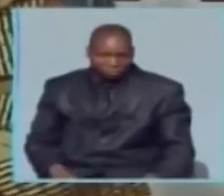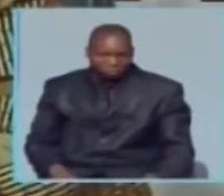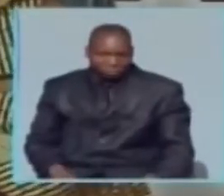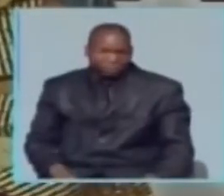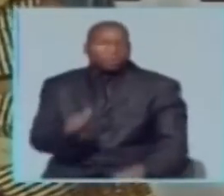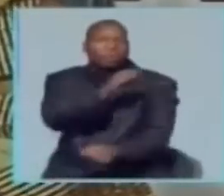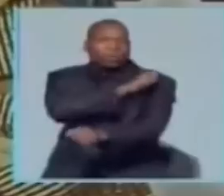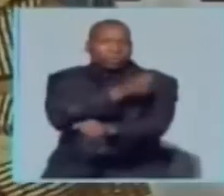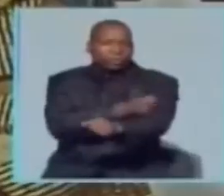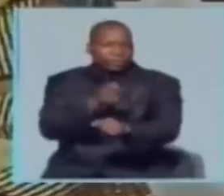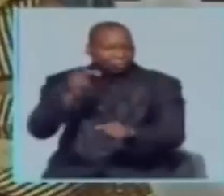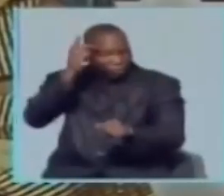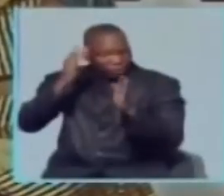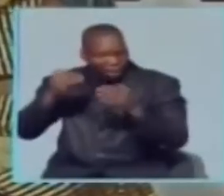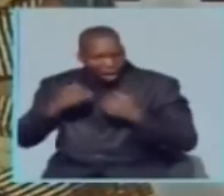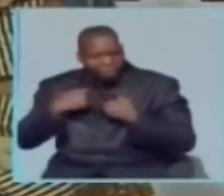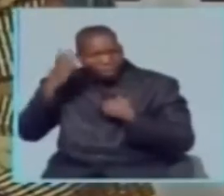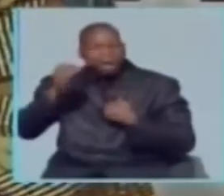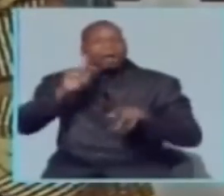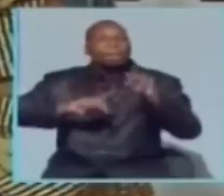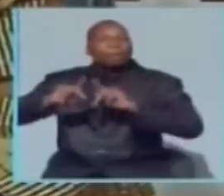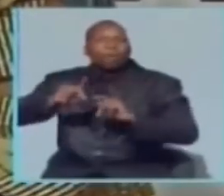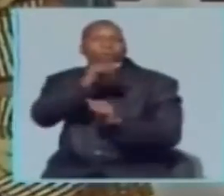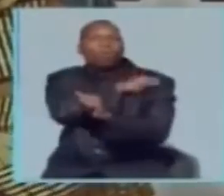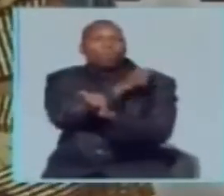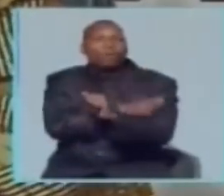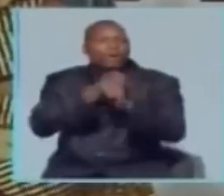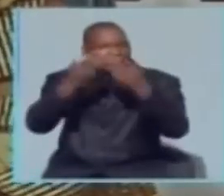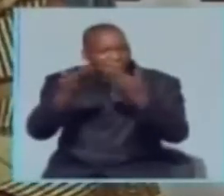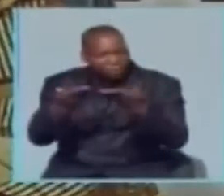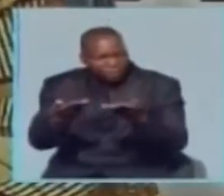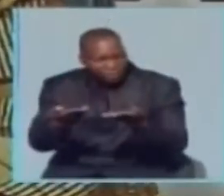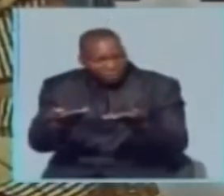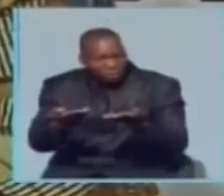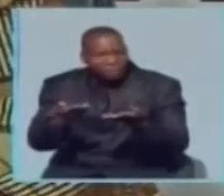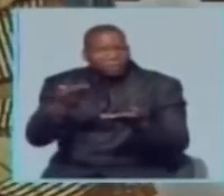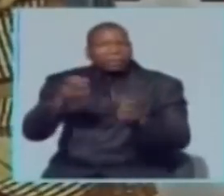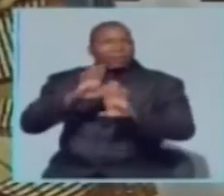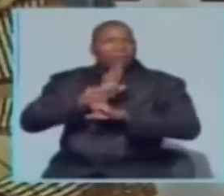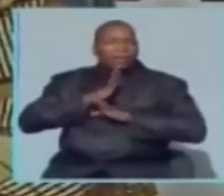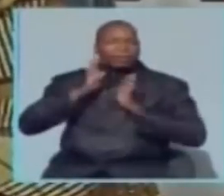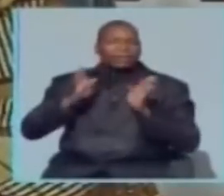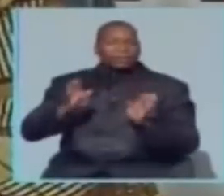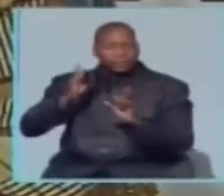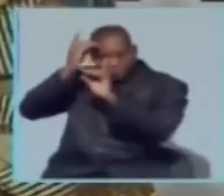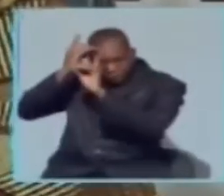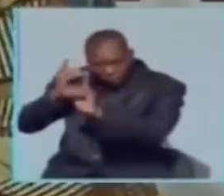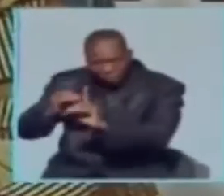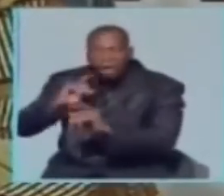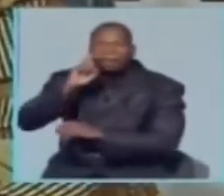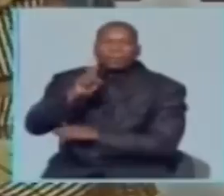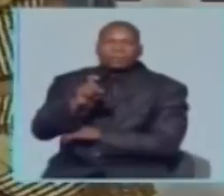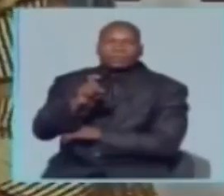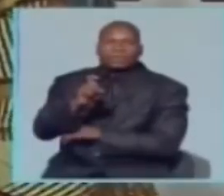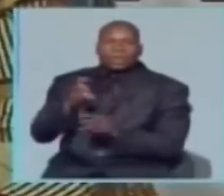authority that has been given to them by the people. And this is why I think that we as Zambians have to make decisions going